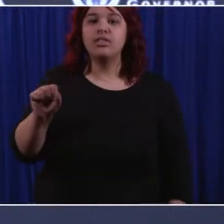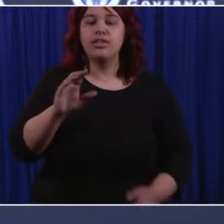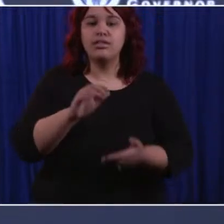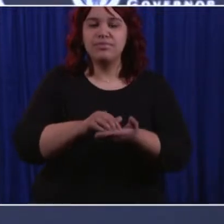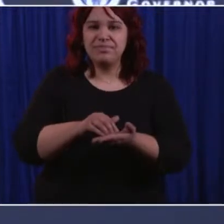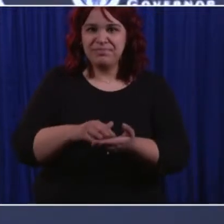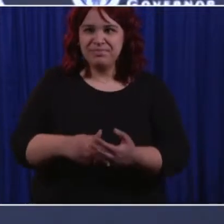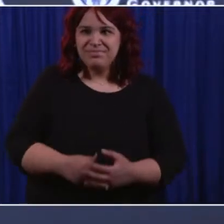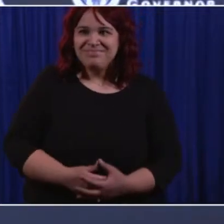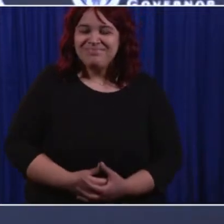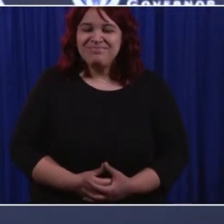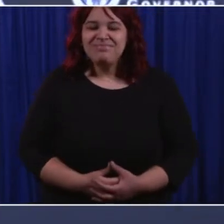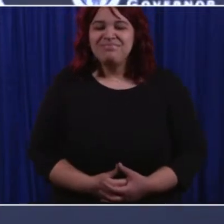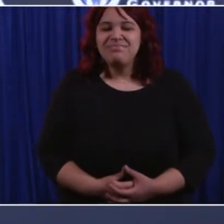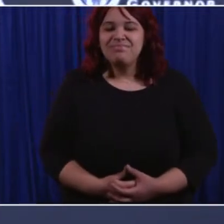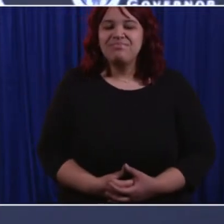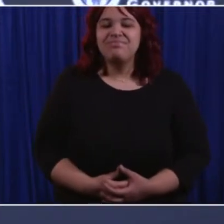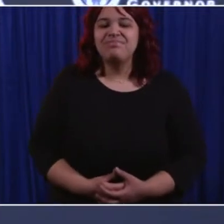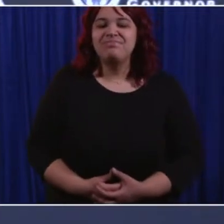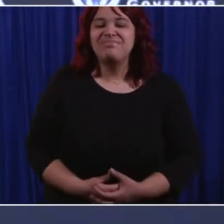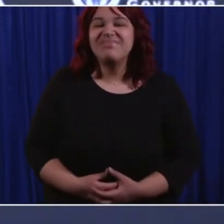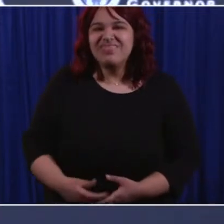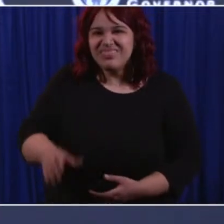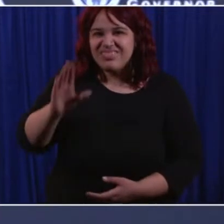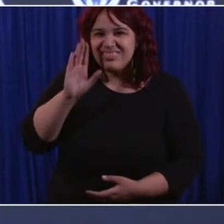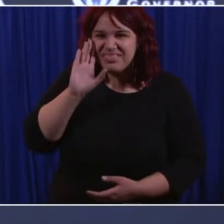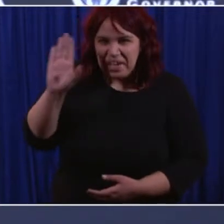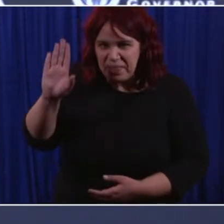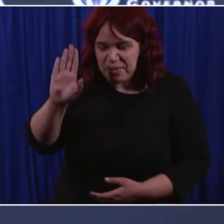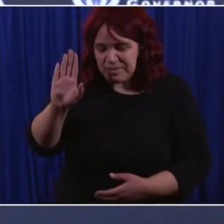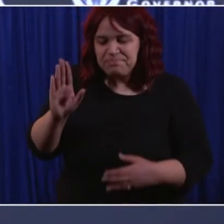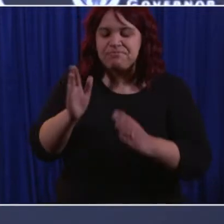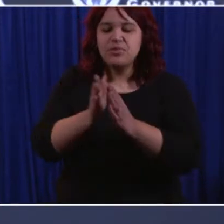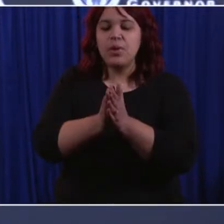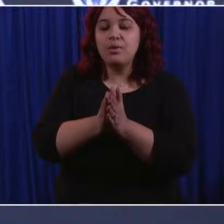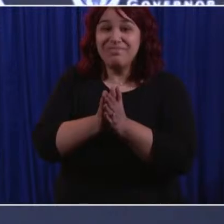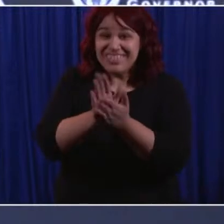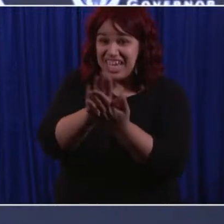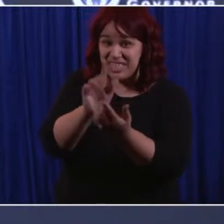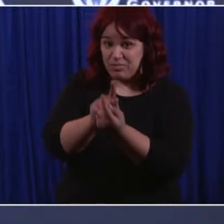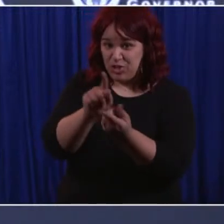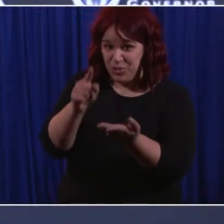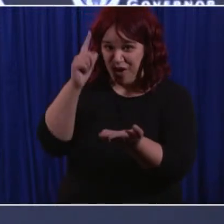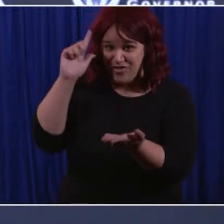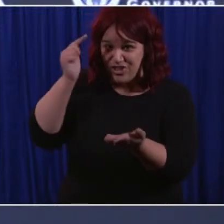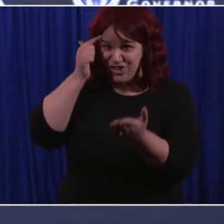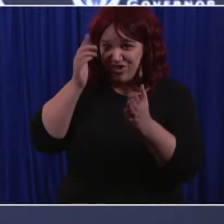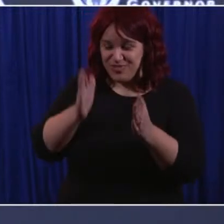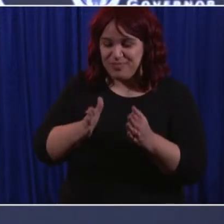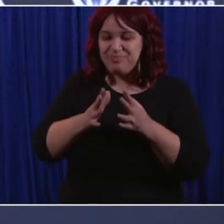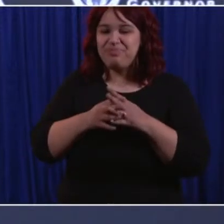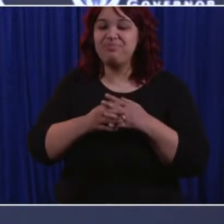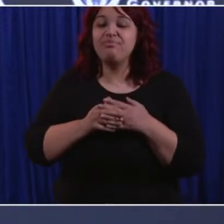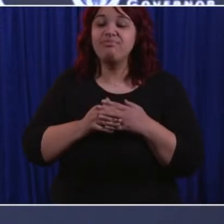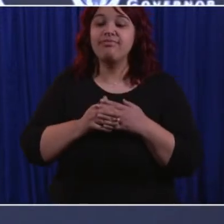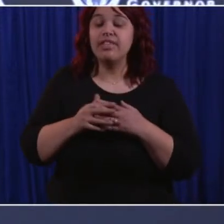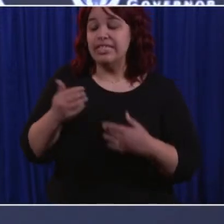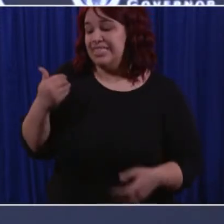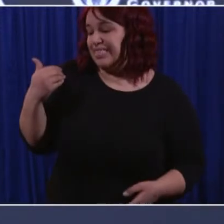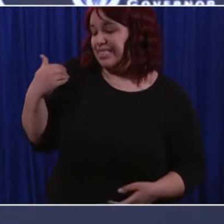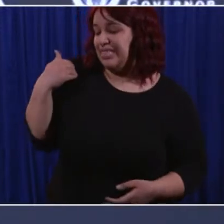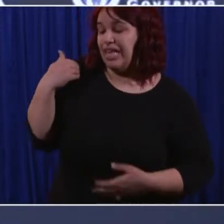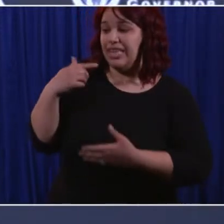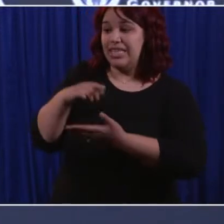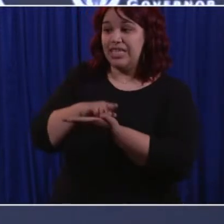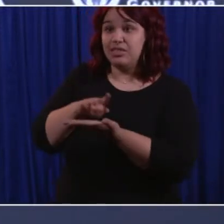Really close. It's Jolene Almendarez, and I'm with WVXU. It's nice to meet you. So earlier this week, there was an